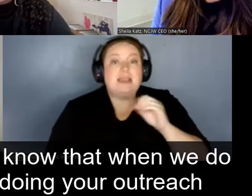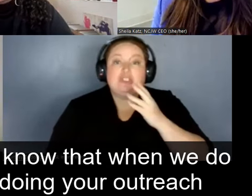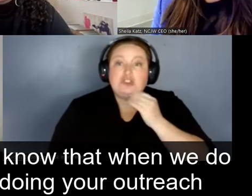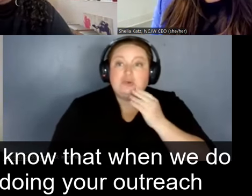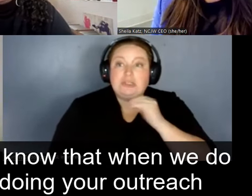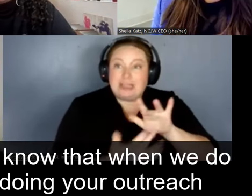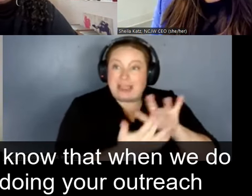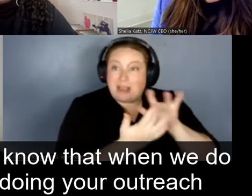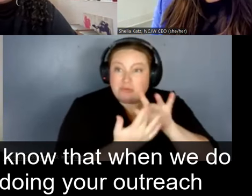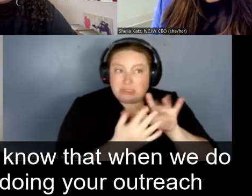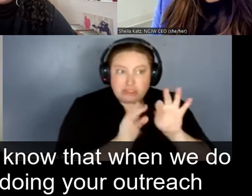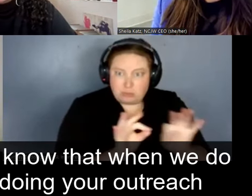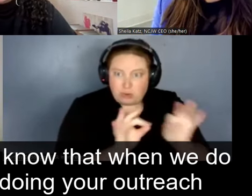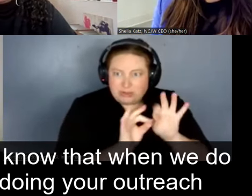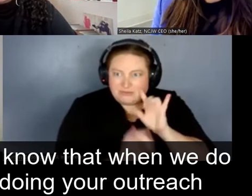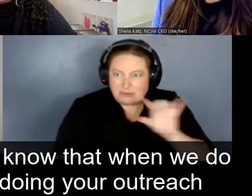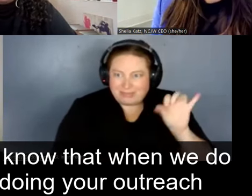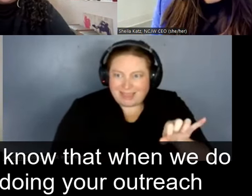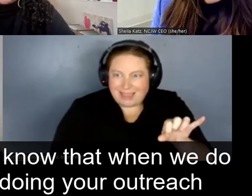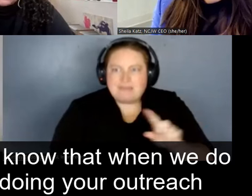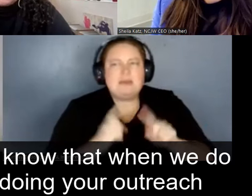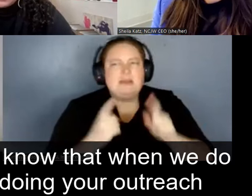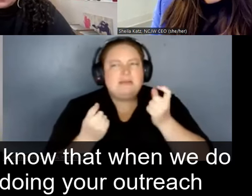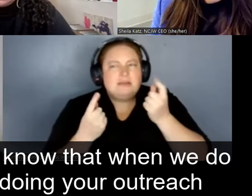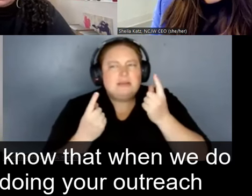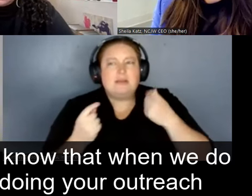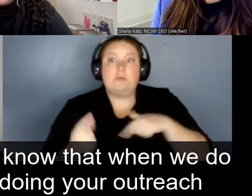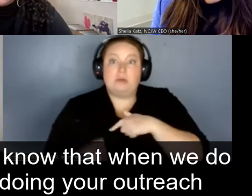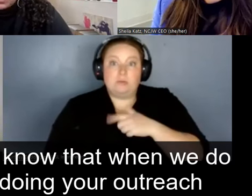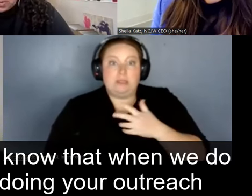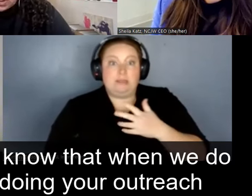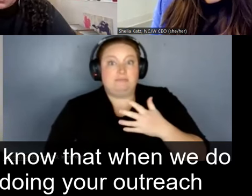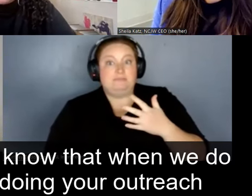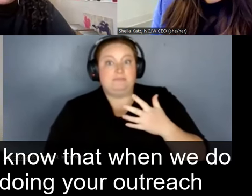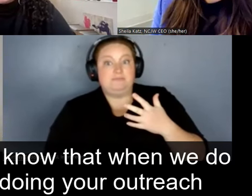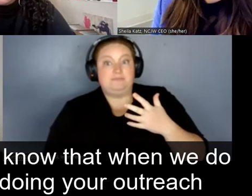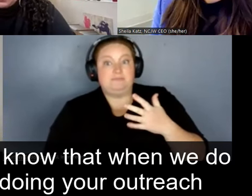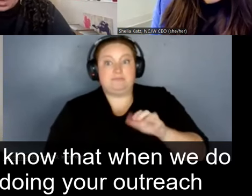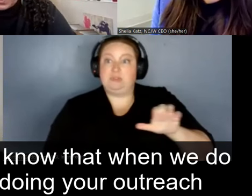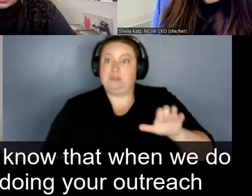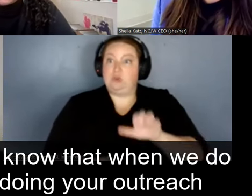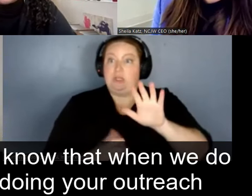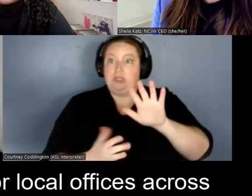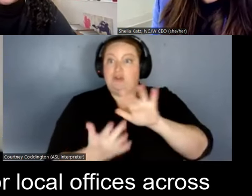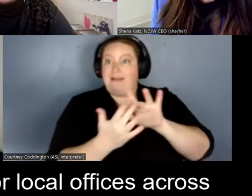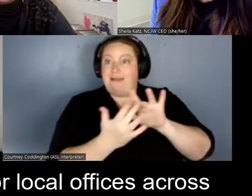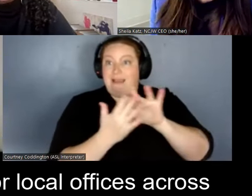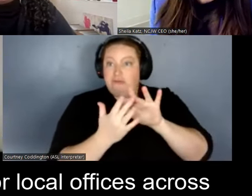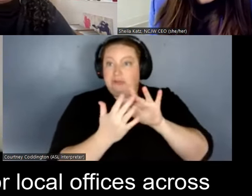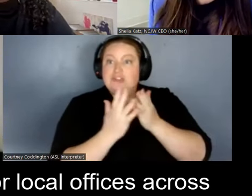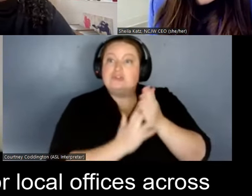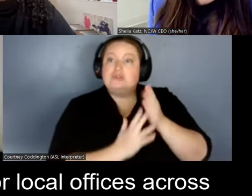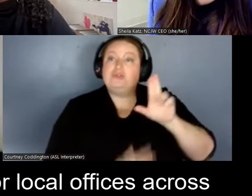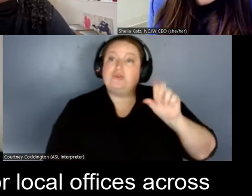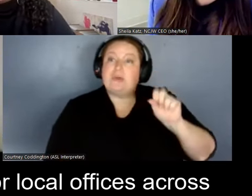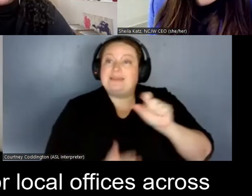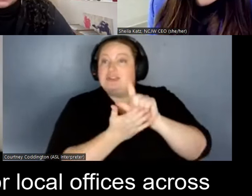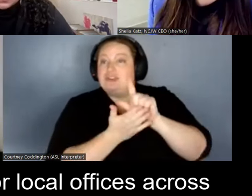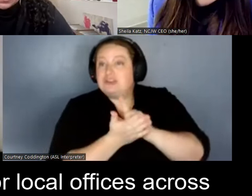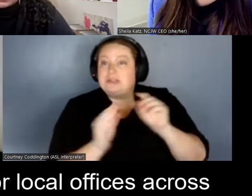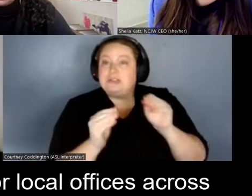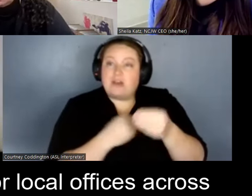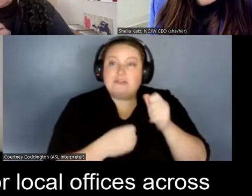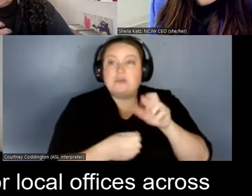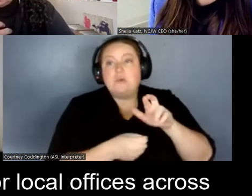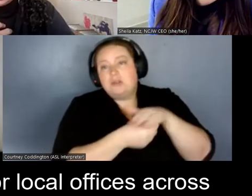that. But please know that when we do frame that and you're doing your outreach through the U.S. Attorney's offices or local